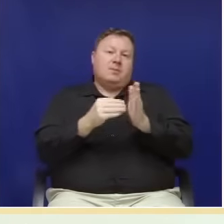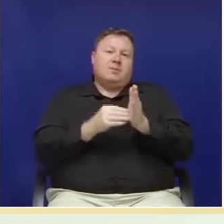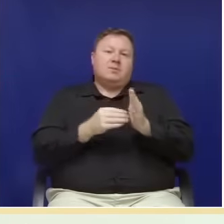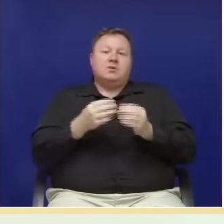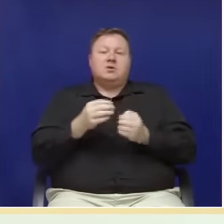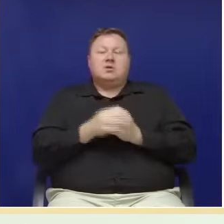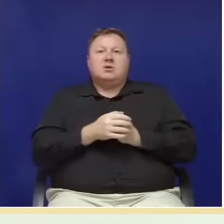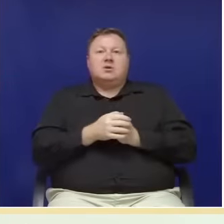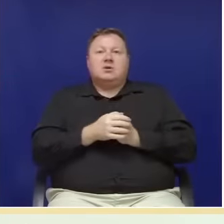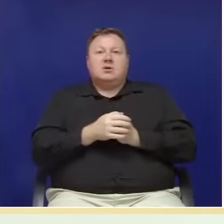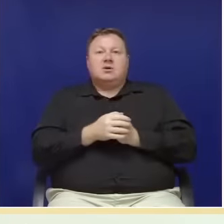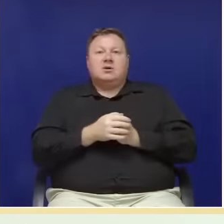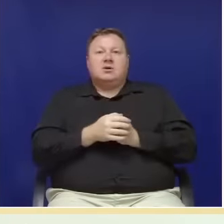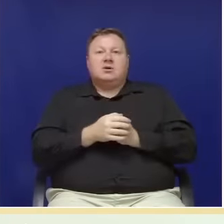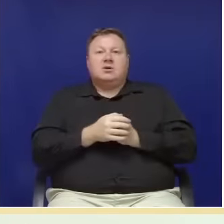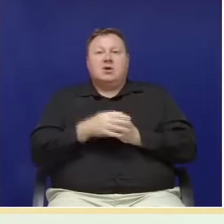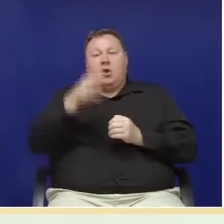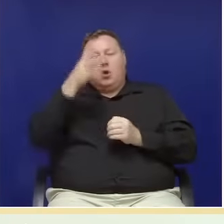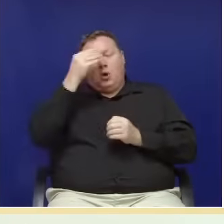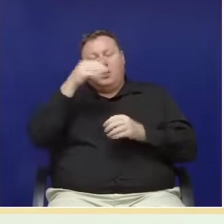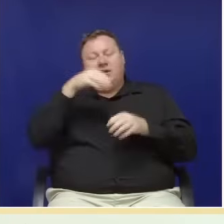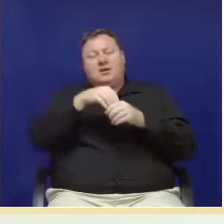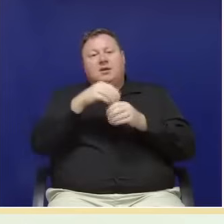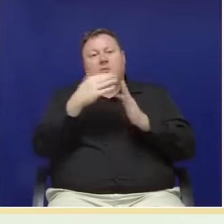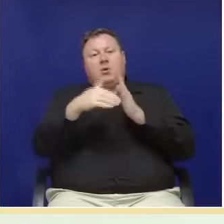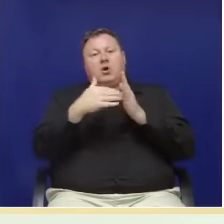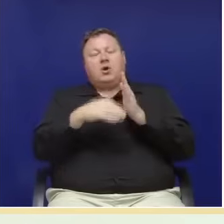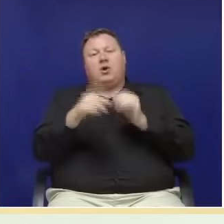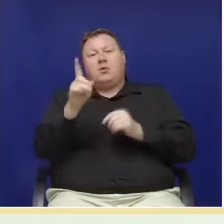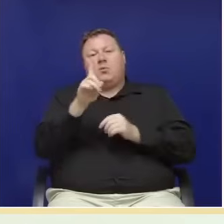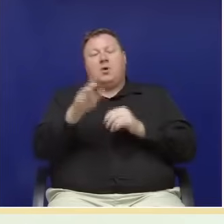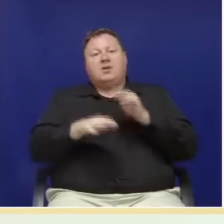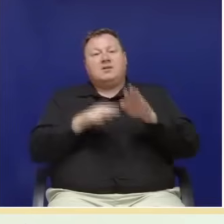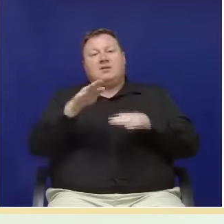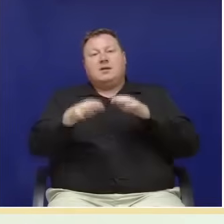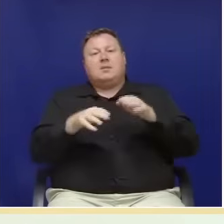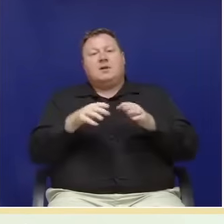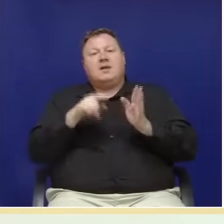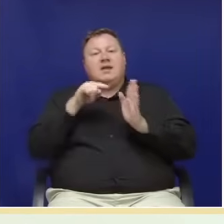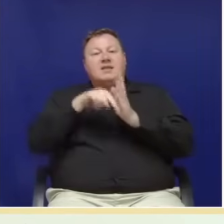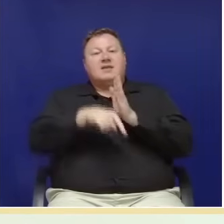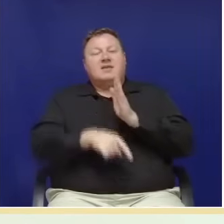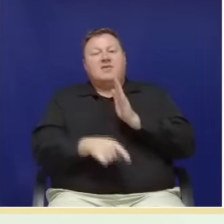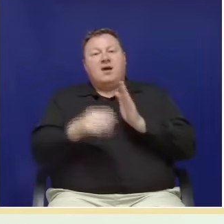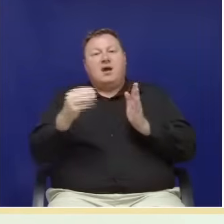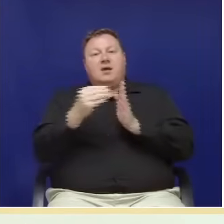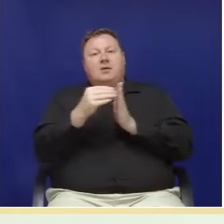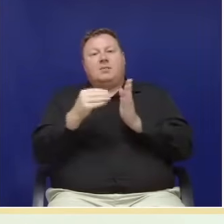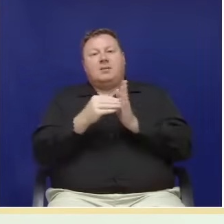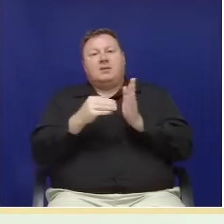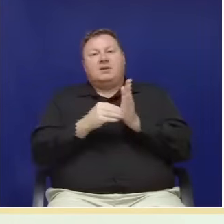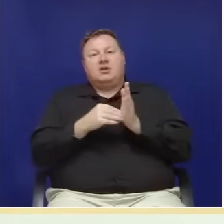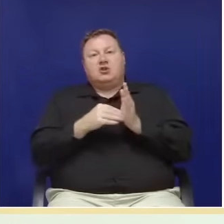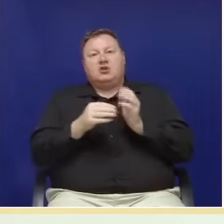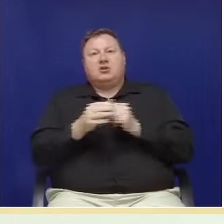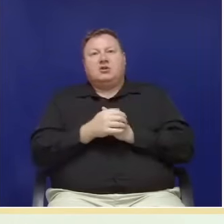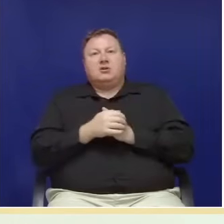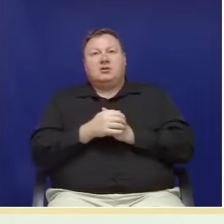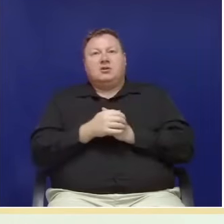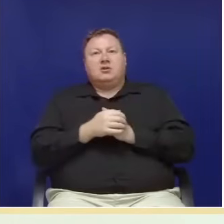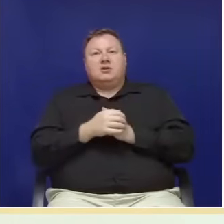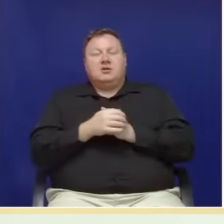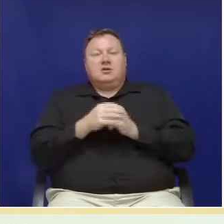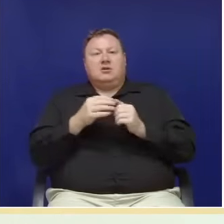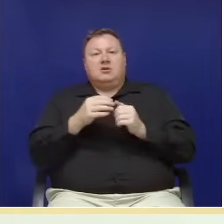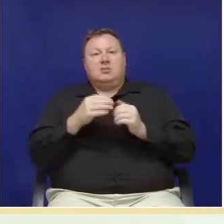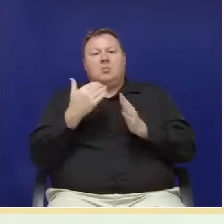the program, and what steps have been taken to intensify the implementation of the learnership program going forward